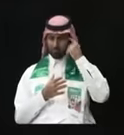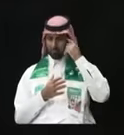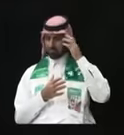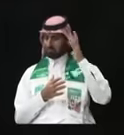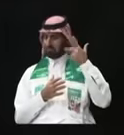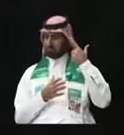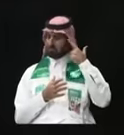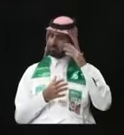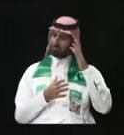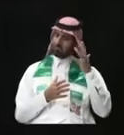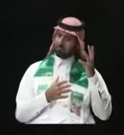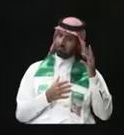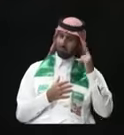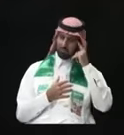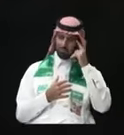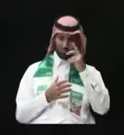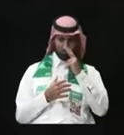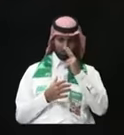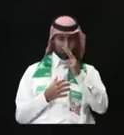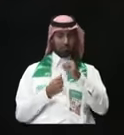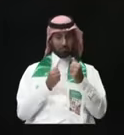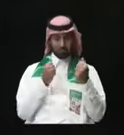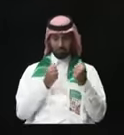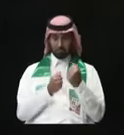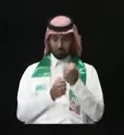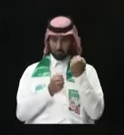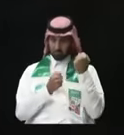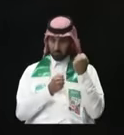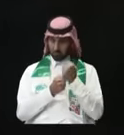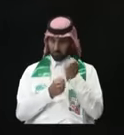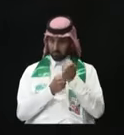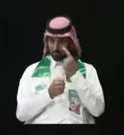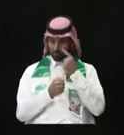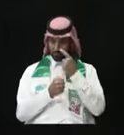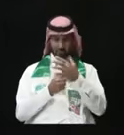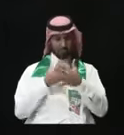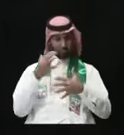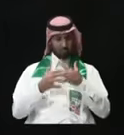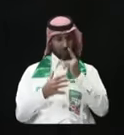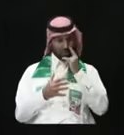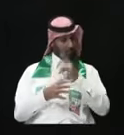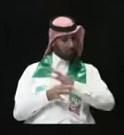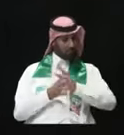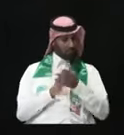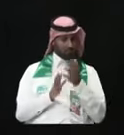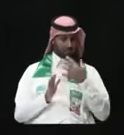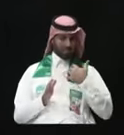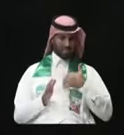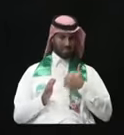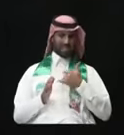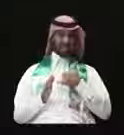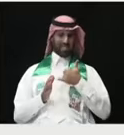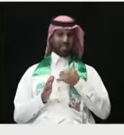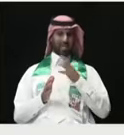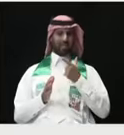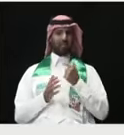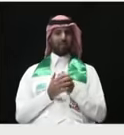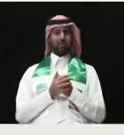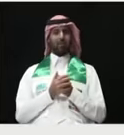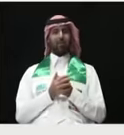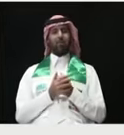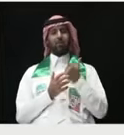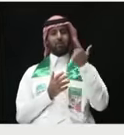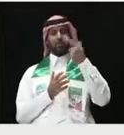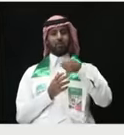mind you cannot see the action itself. It never happens. Okay, now in your books, page